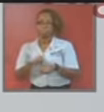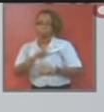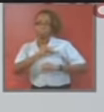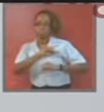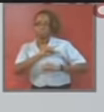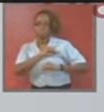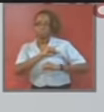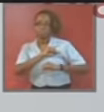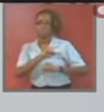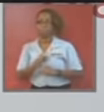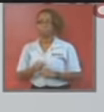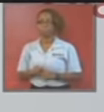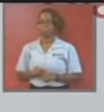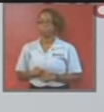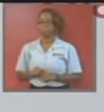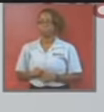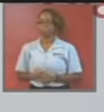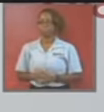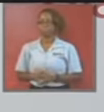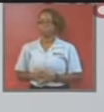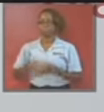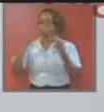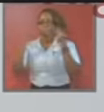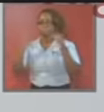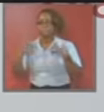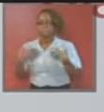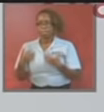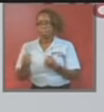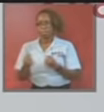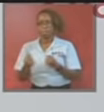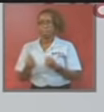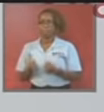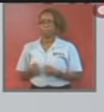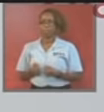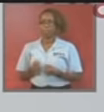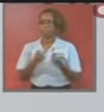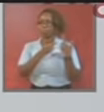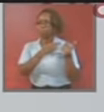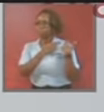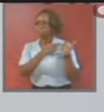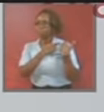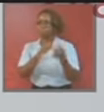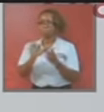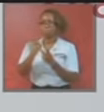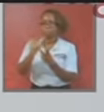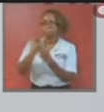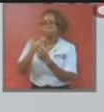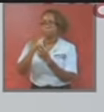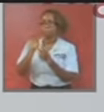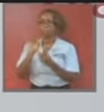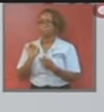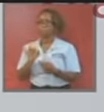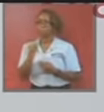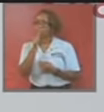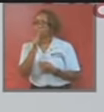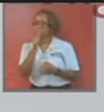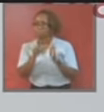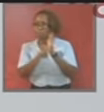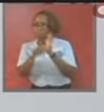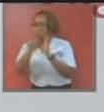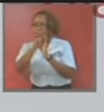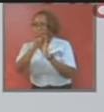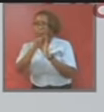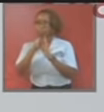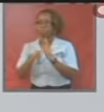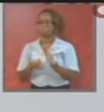role, Ministry of Health's role in selection would be an inspection that will occur. Normally comes under the remit of the PMOI